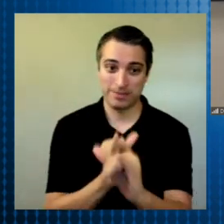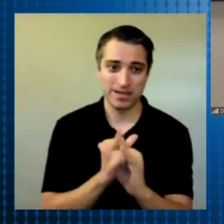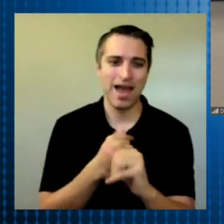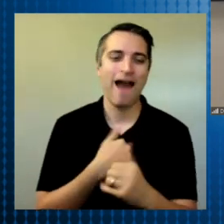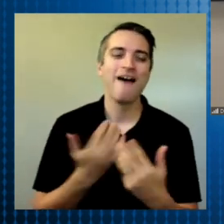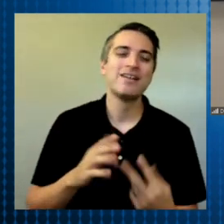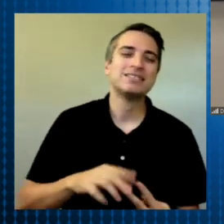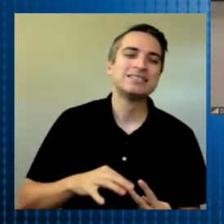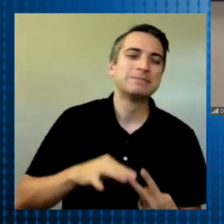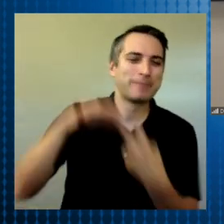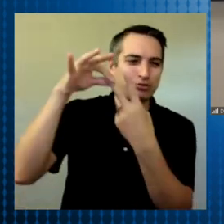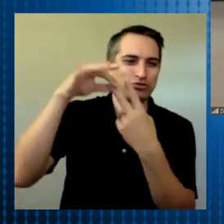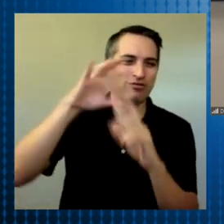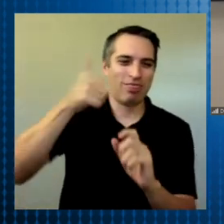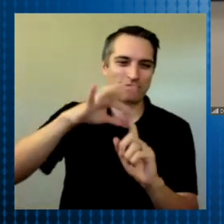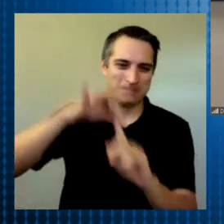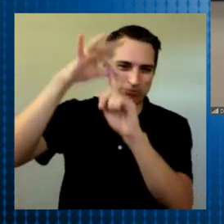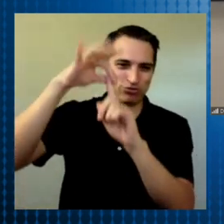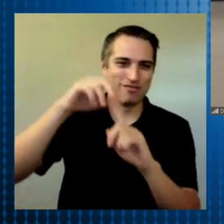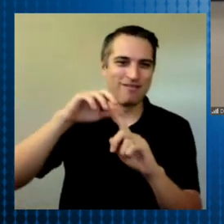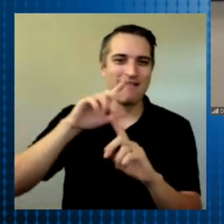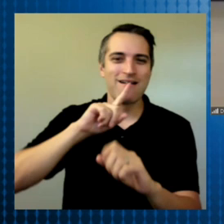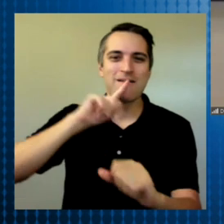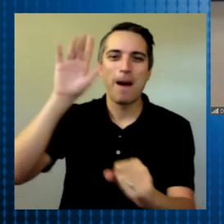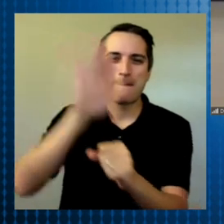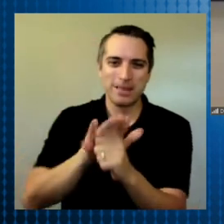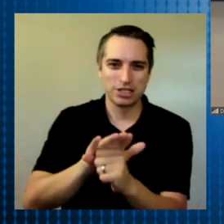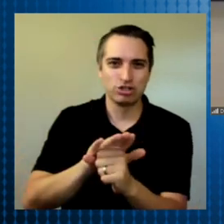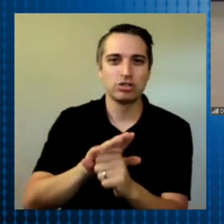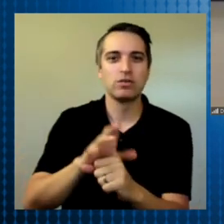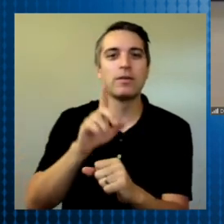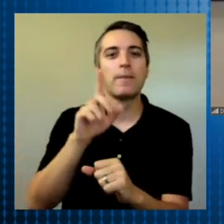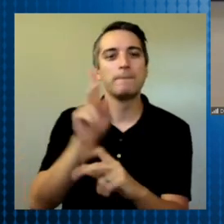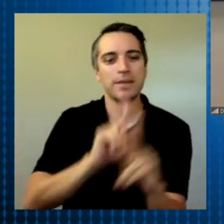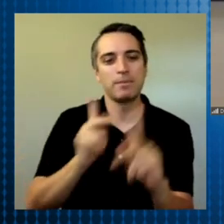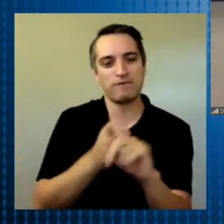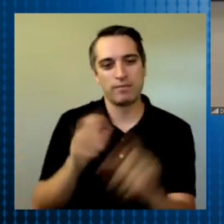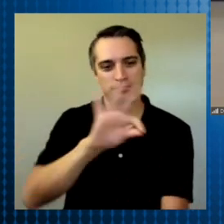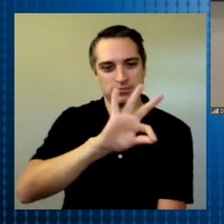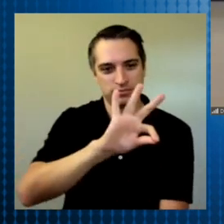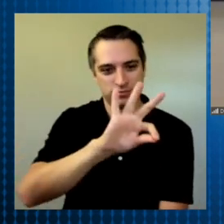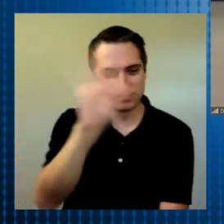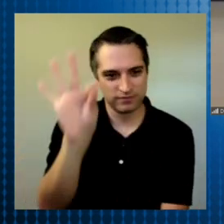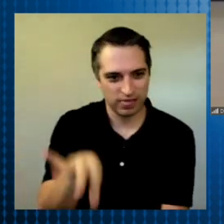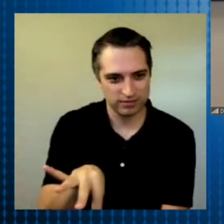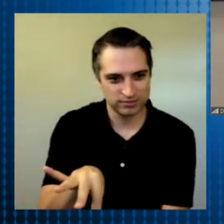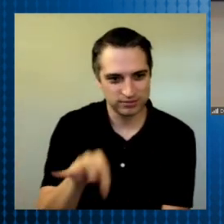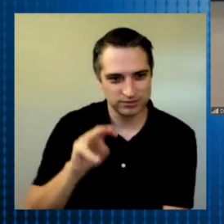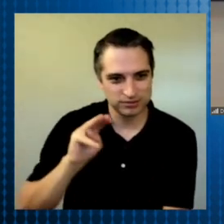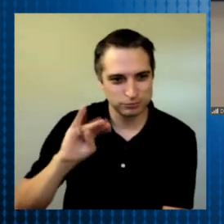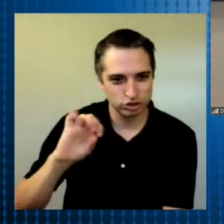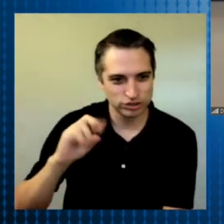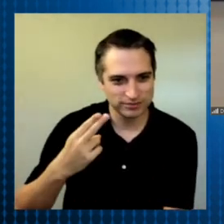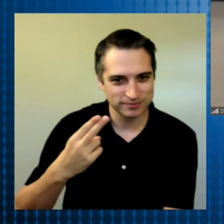Michigan. I don't apologize for it. I don't wear it on my shoulder or my sleeve, but I know when somebody calls me or